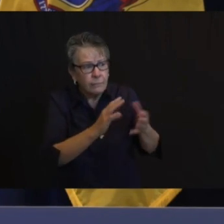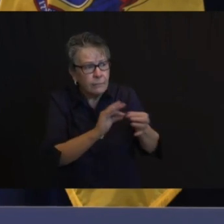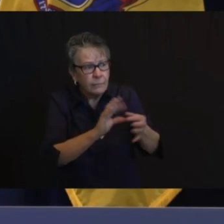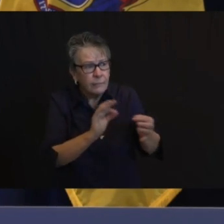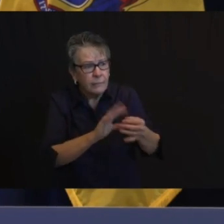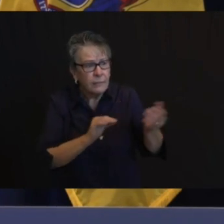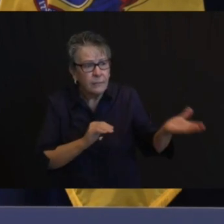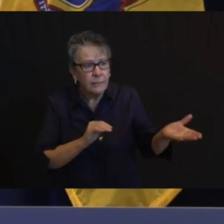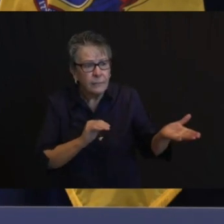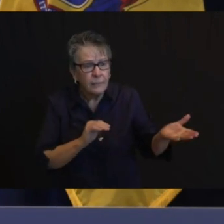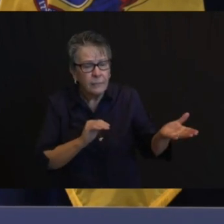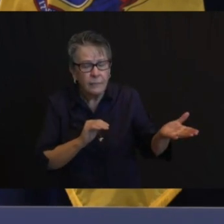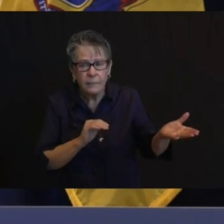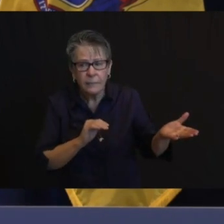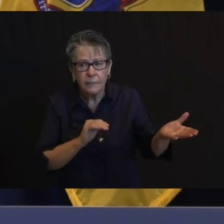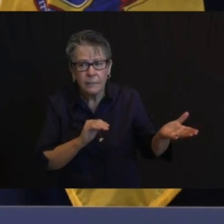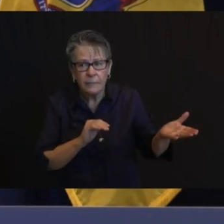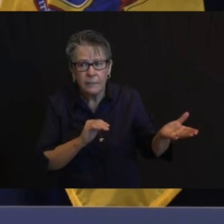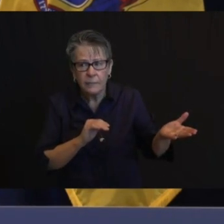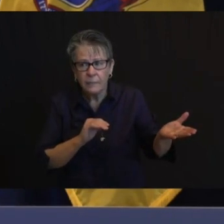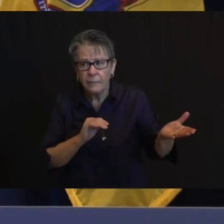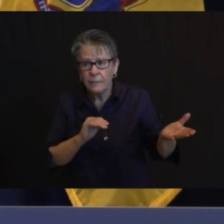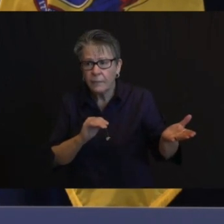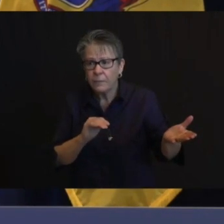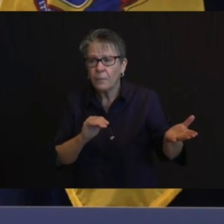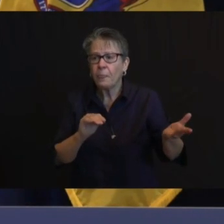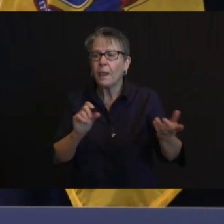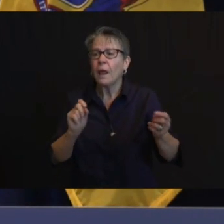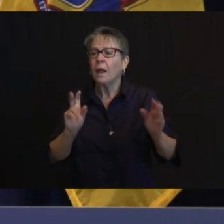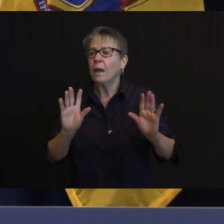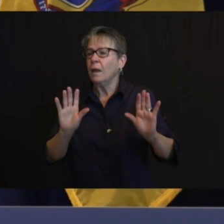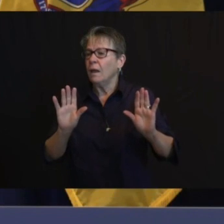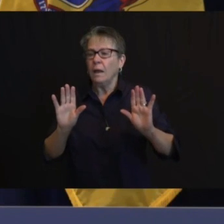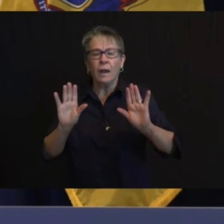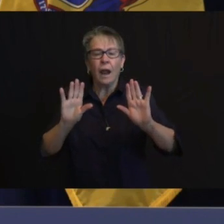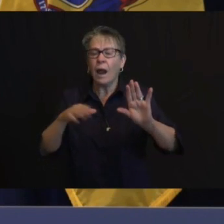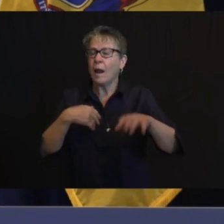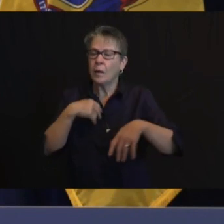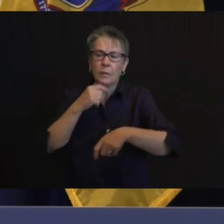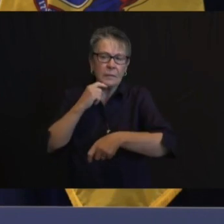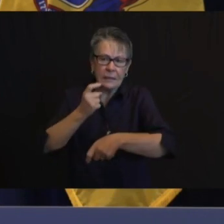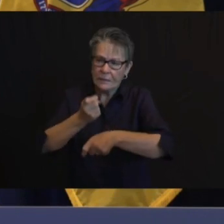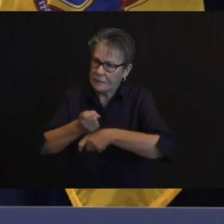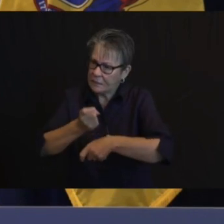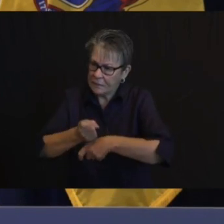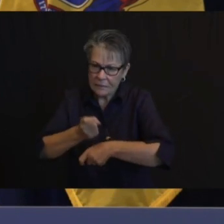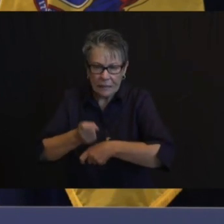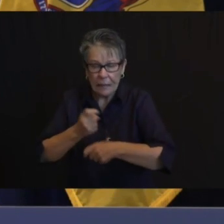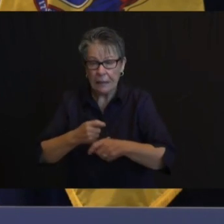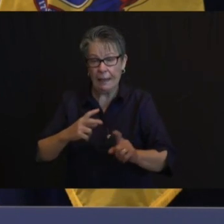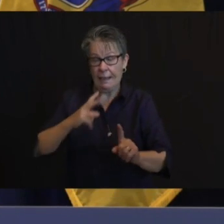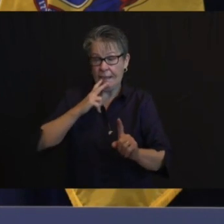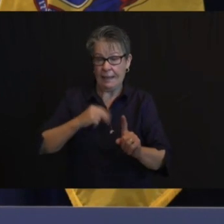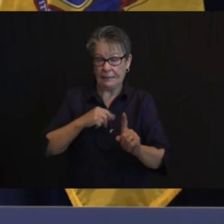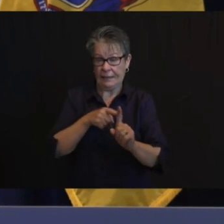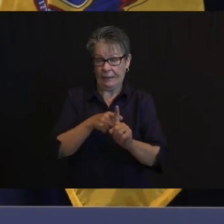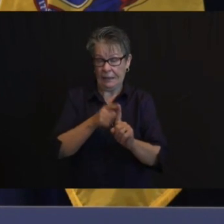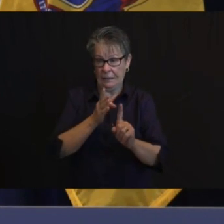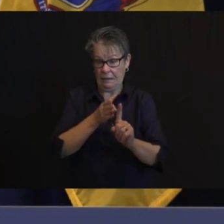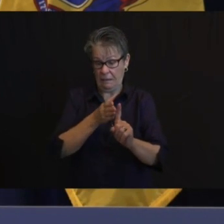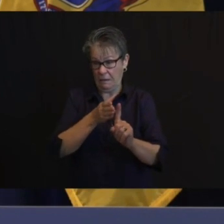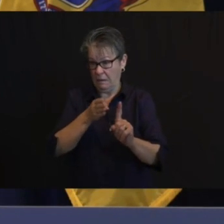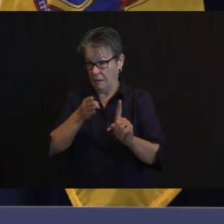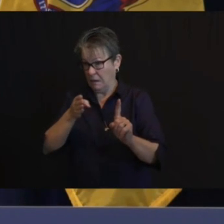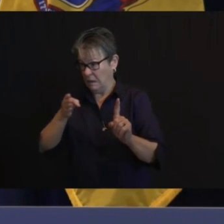some reps. What's the period, all kidding aside, so this is a big weekend coming up. What